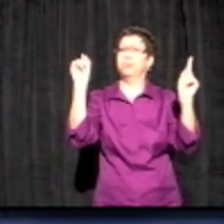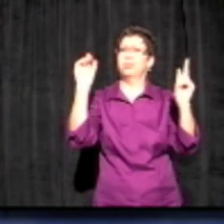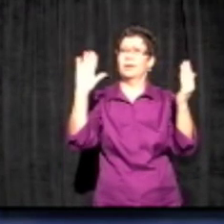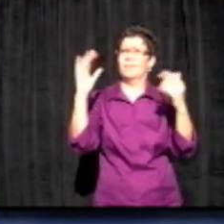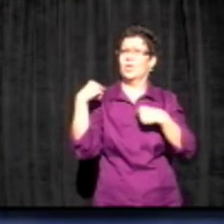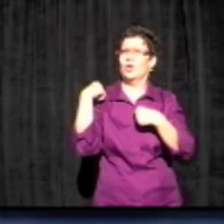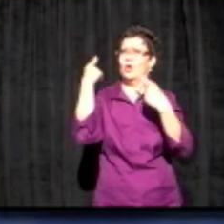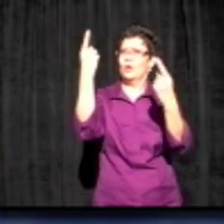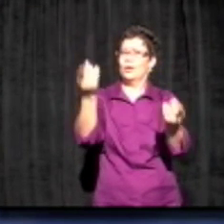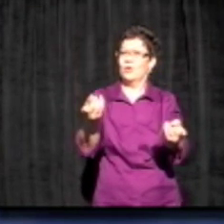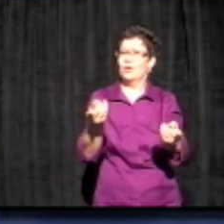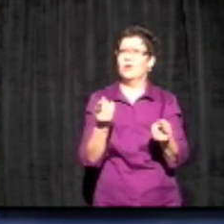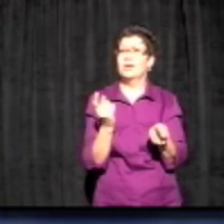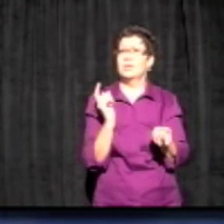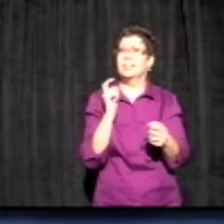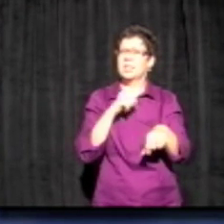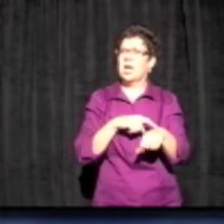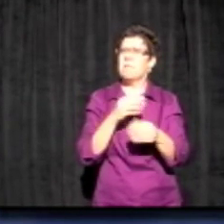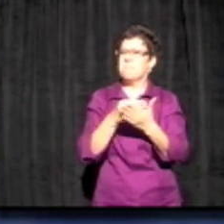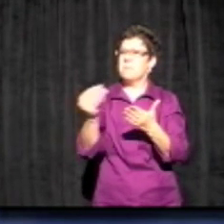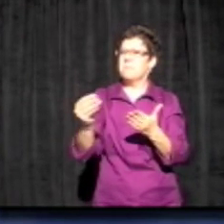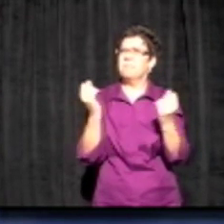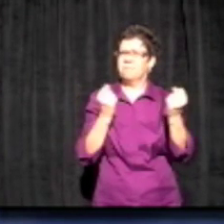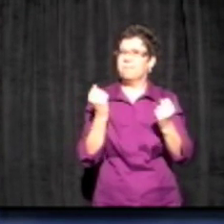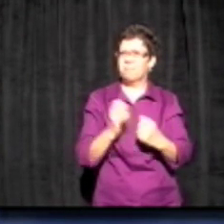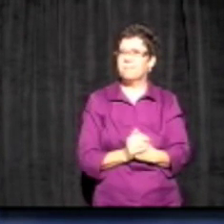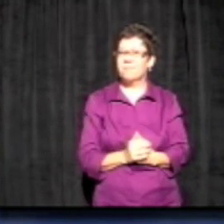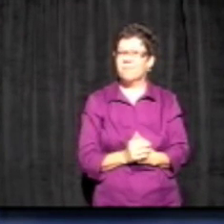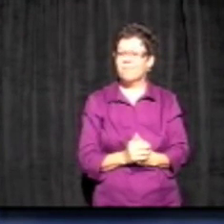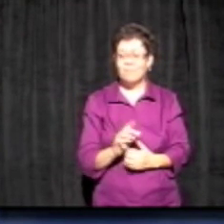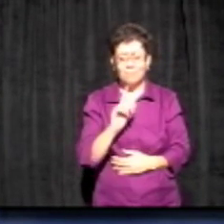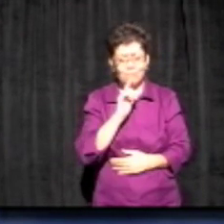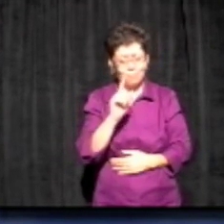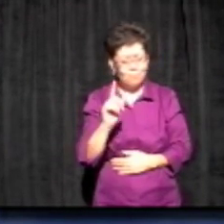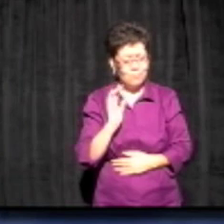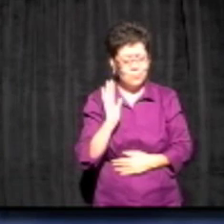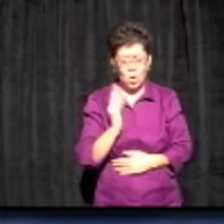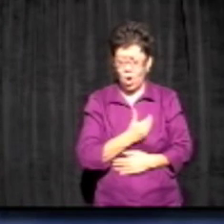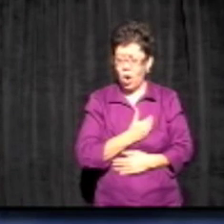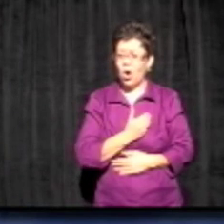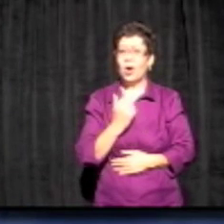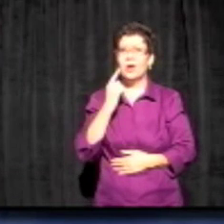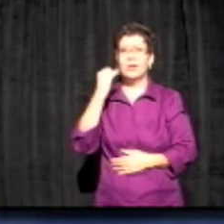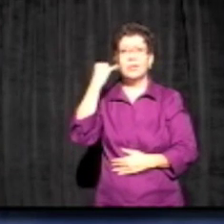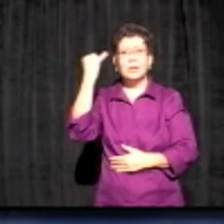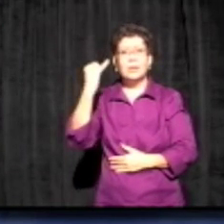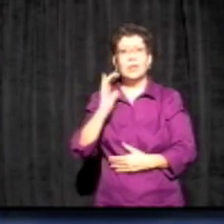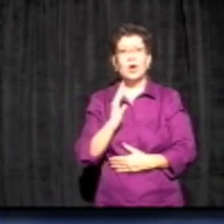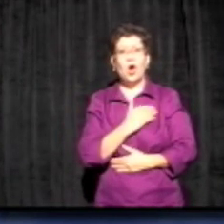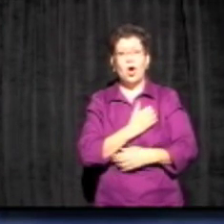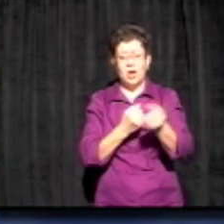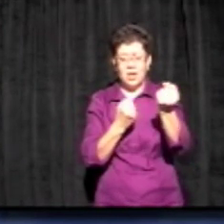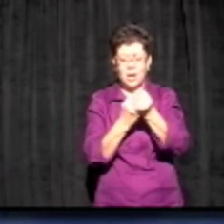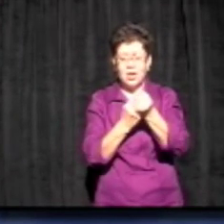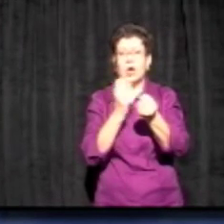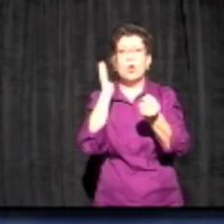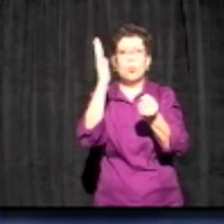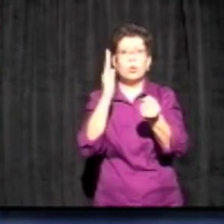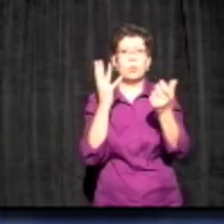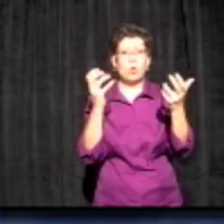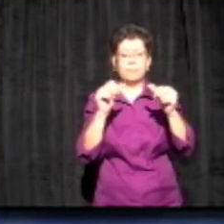other automotive buying experience. This is how we'll reinforce and sustain advocacy,